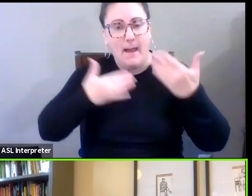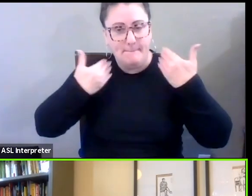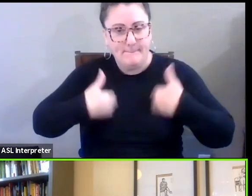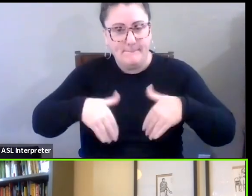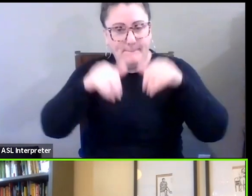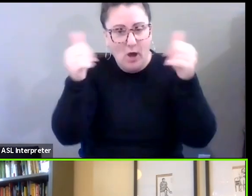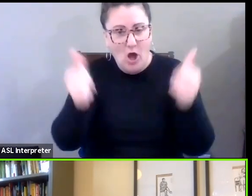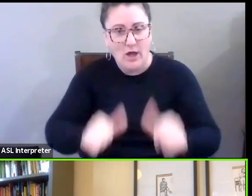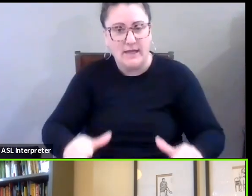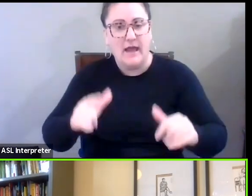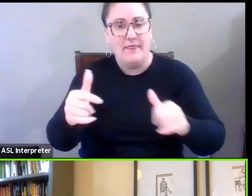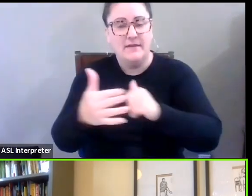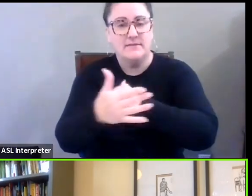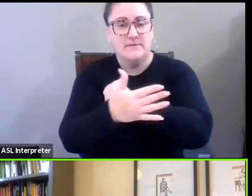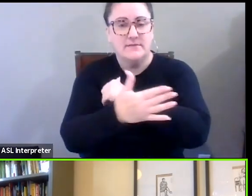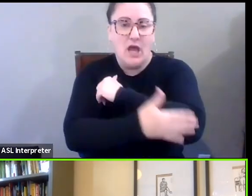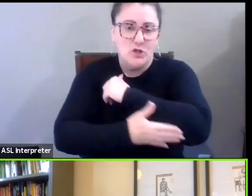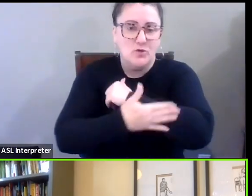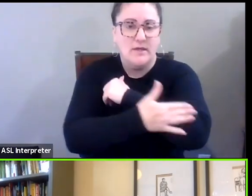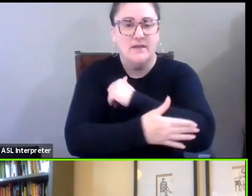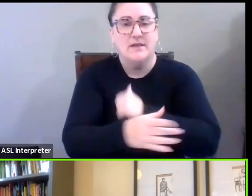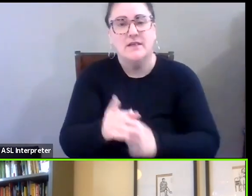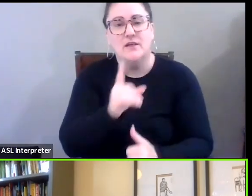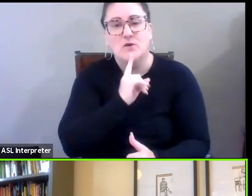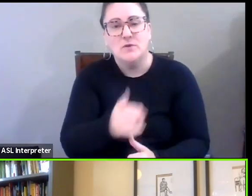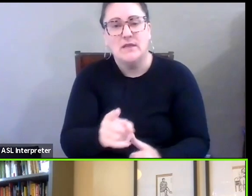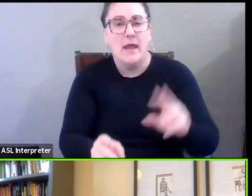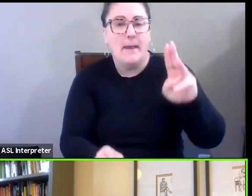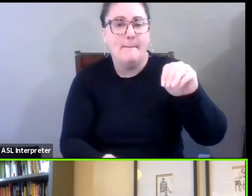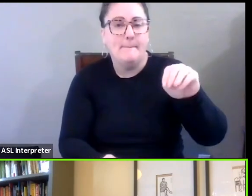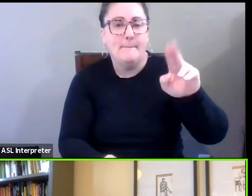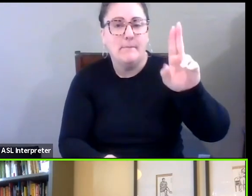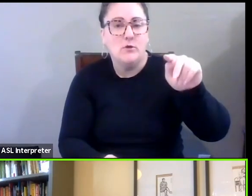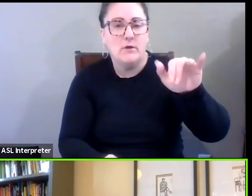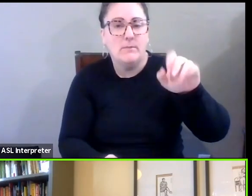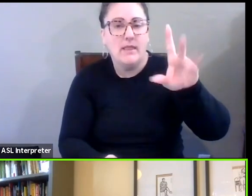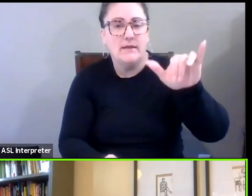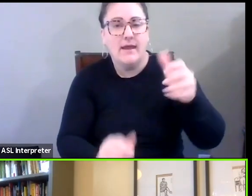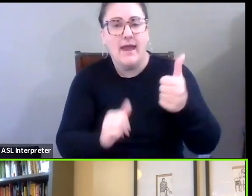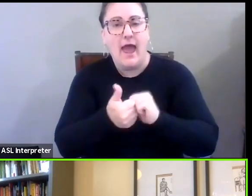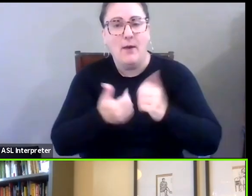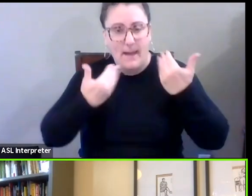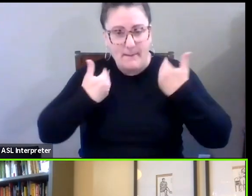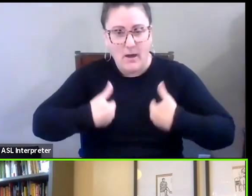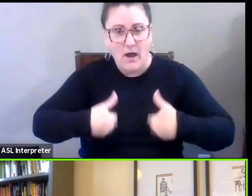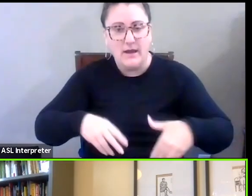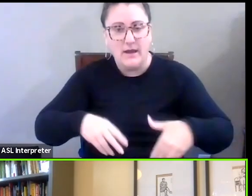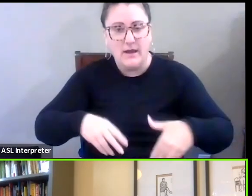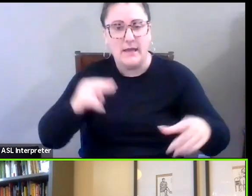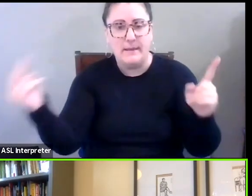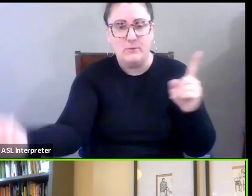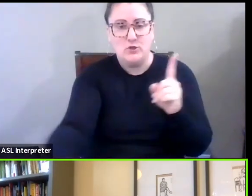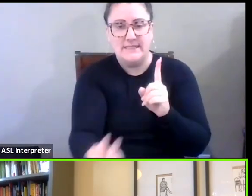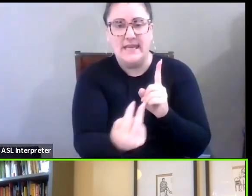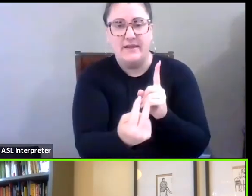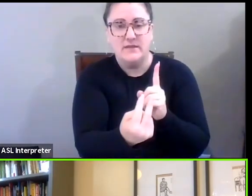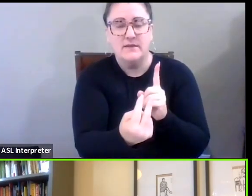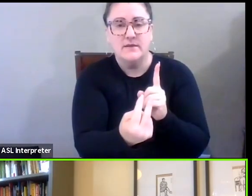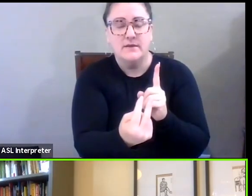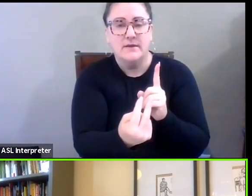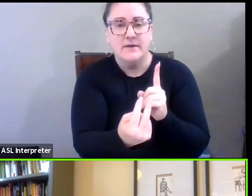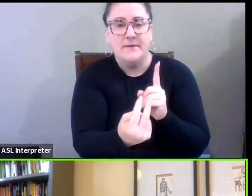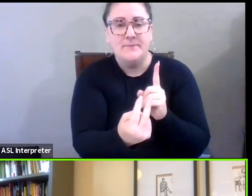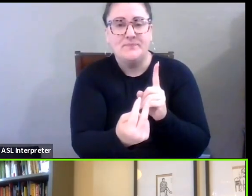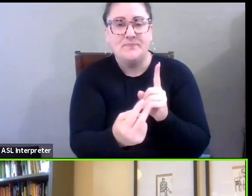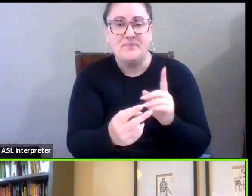this country, or rather the mutability of how my body can be perceived, especially, of